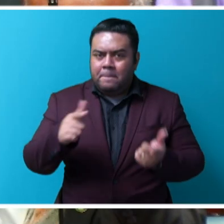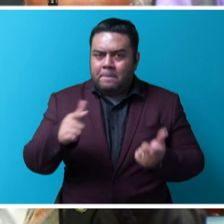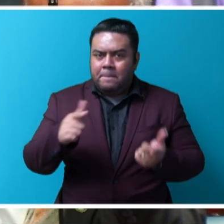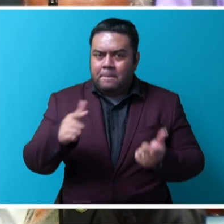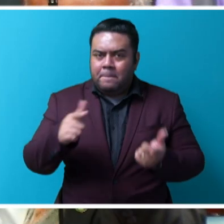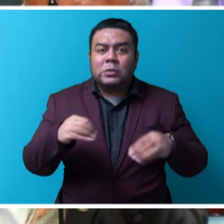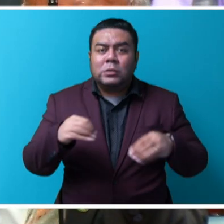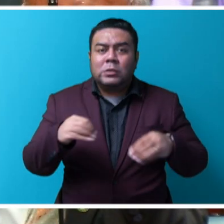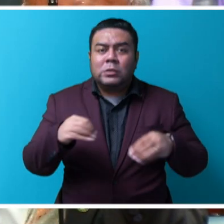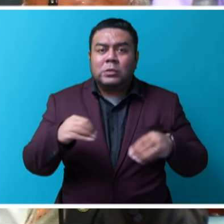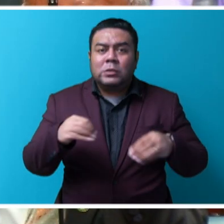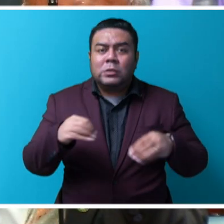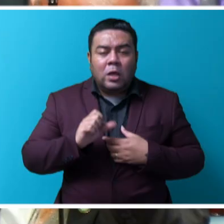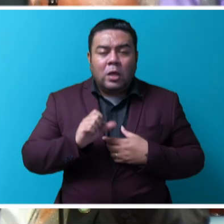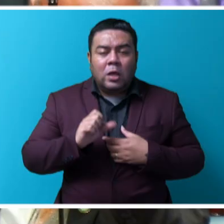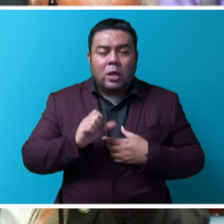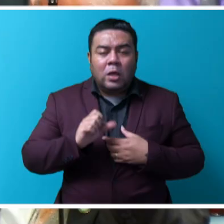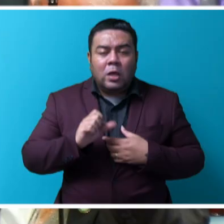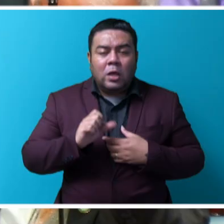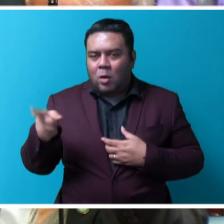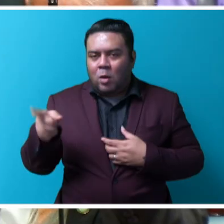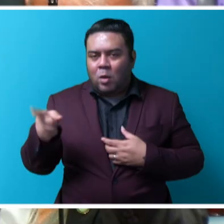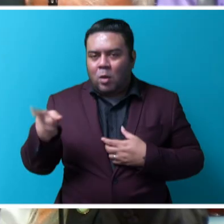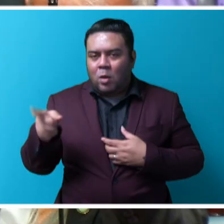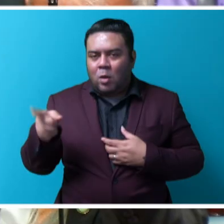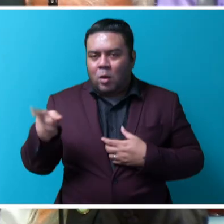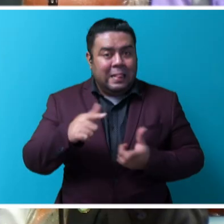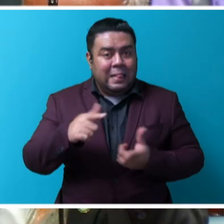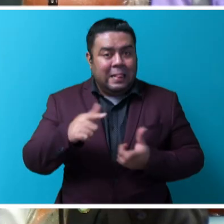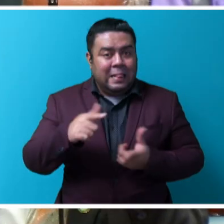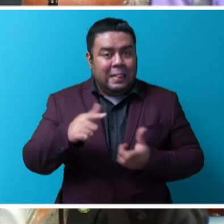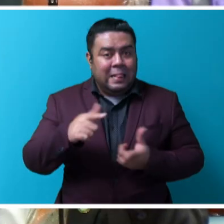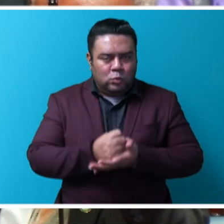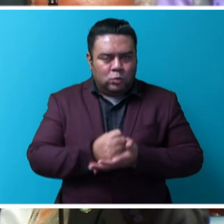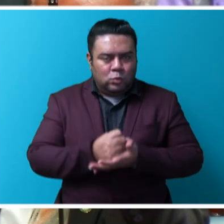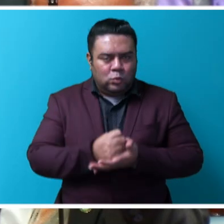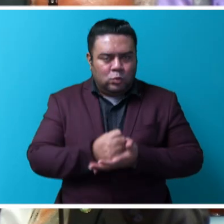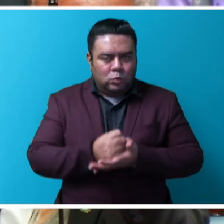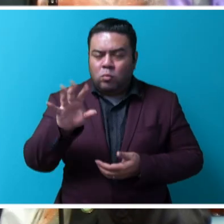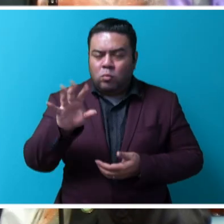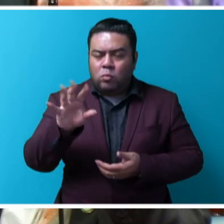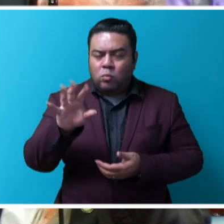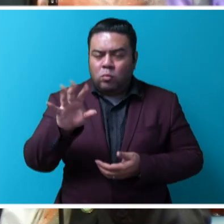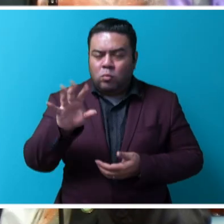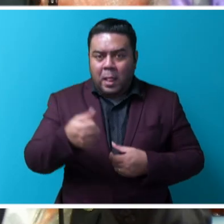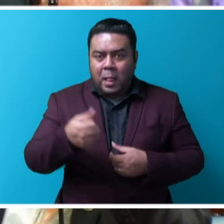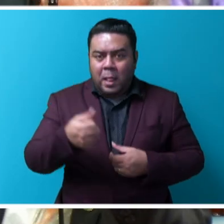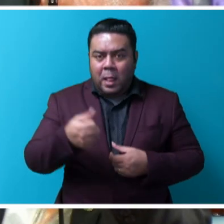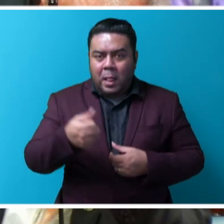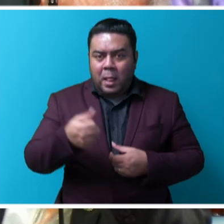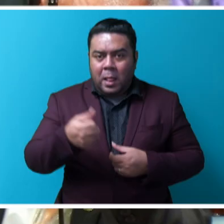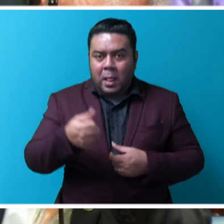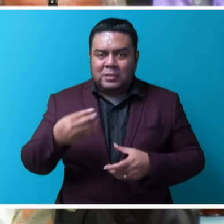multilateral environmental agreements we have ratified. It received an additional 214,000 this financial